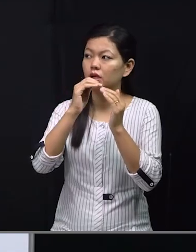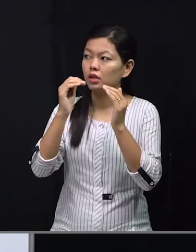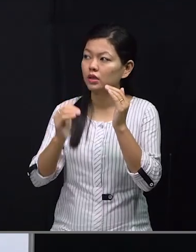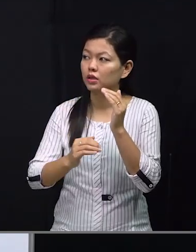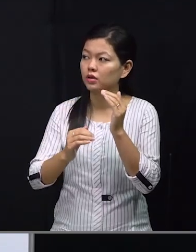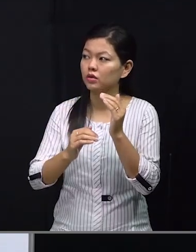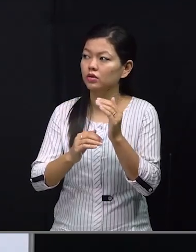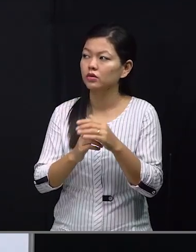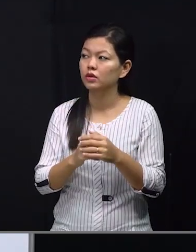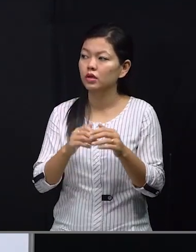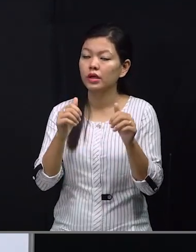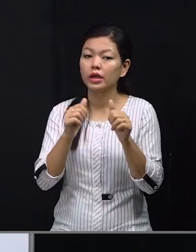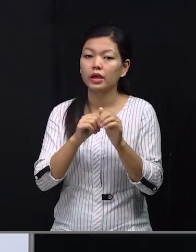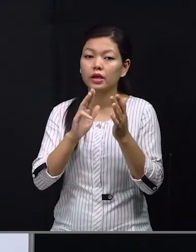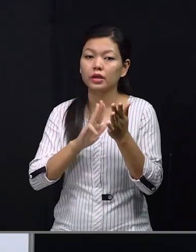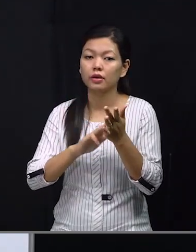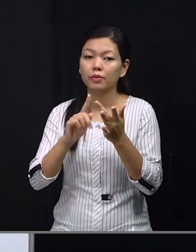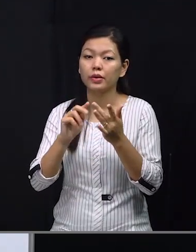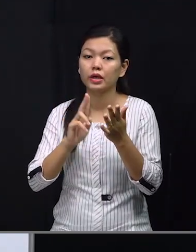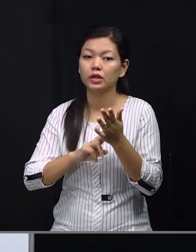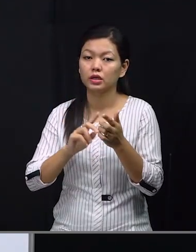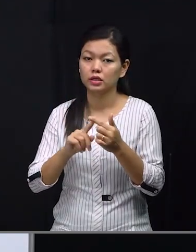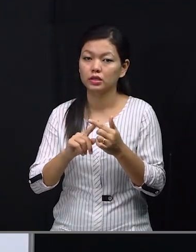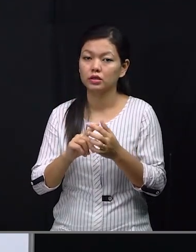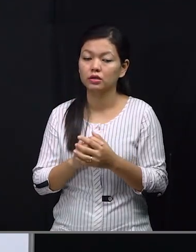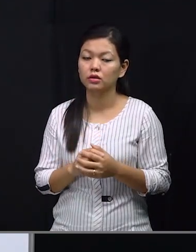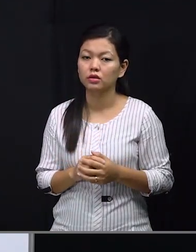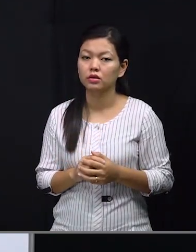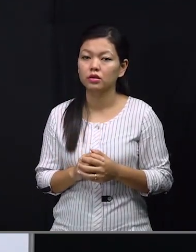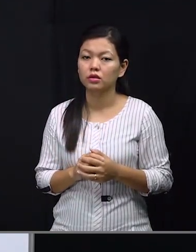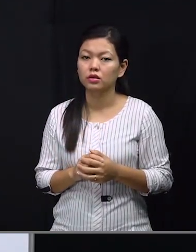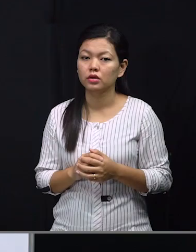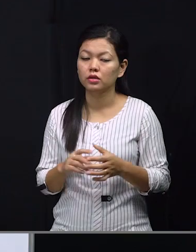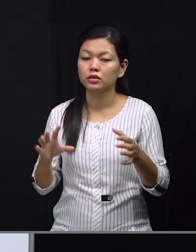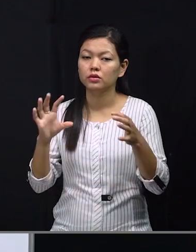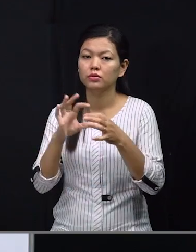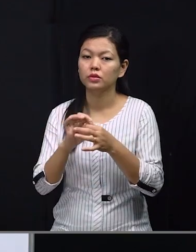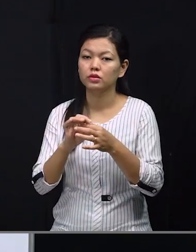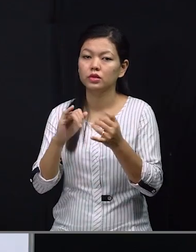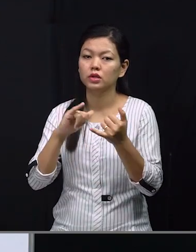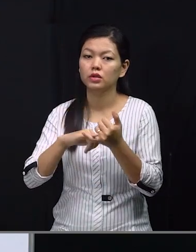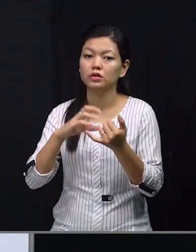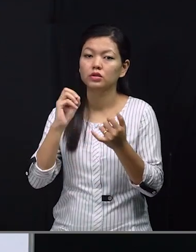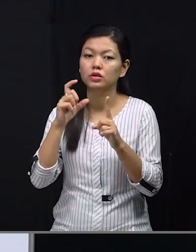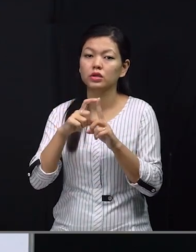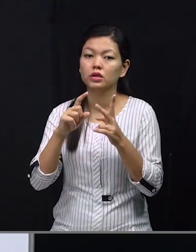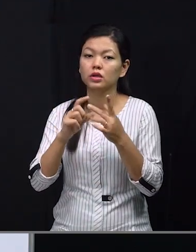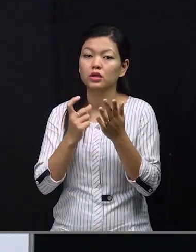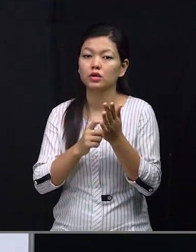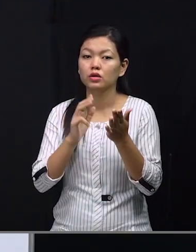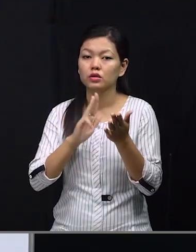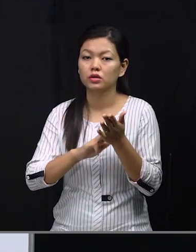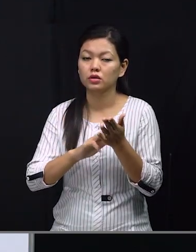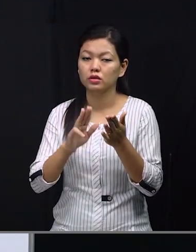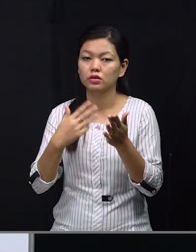the aromatic amine, it is treated with sodium nitrite in the presence of very